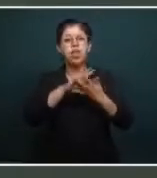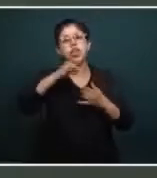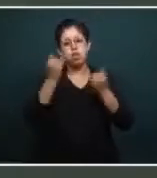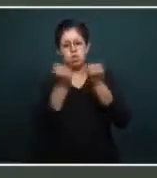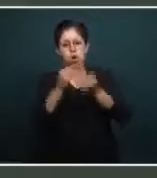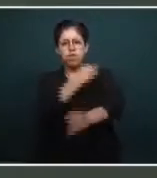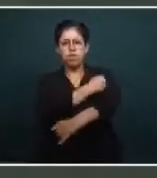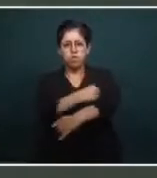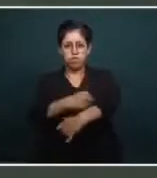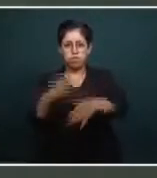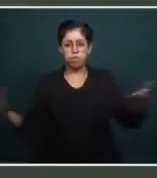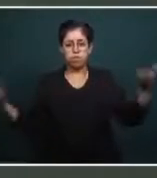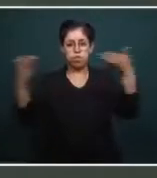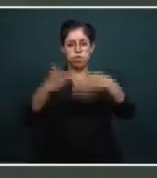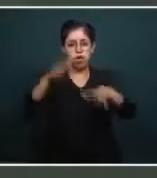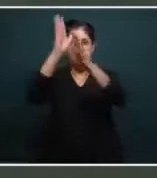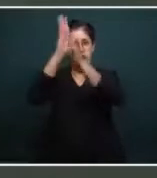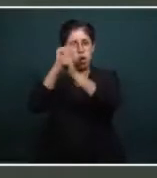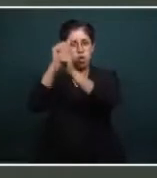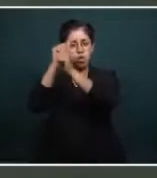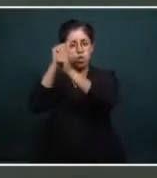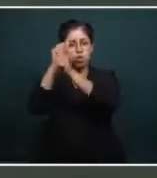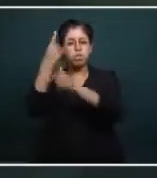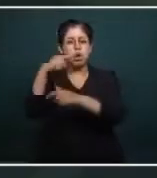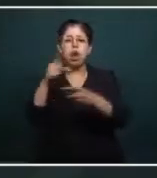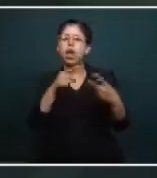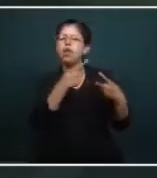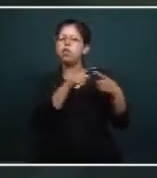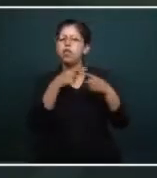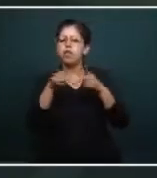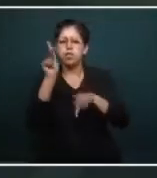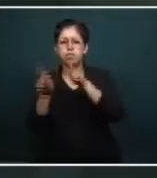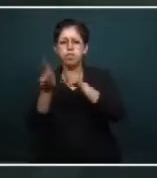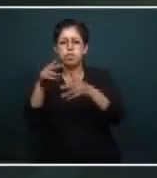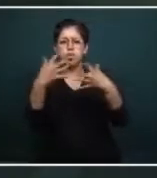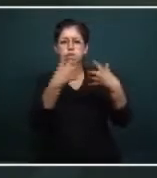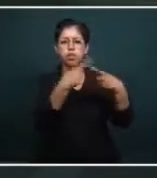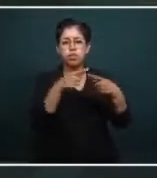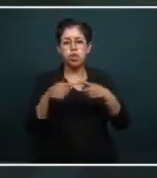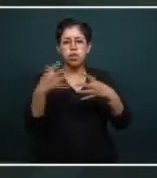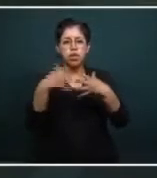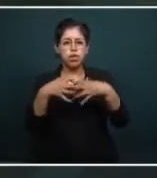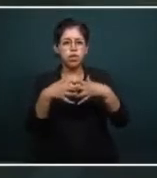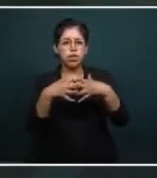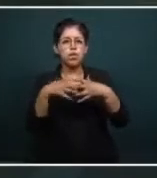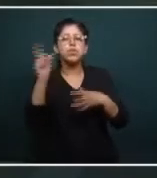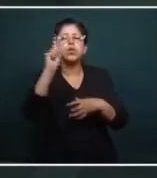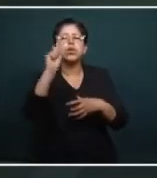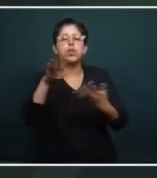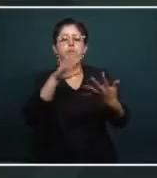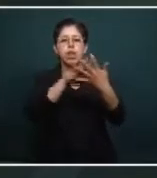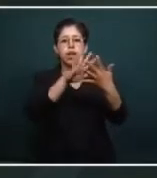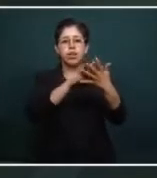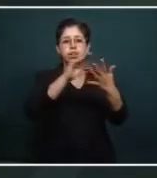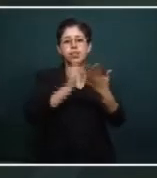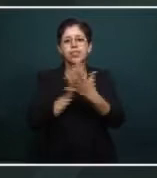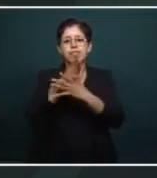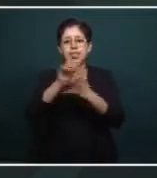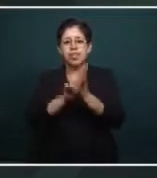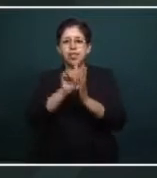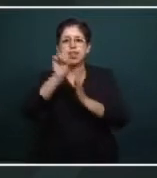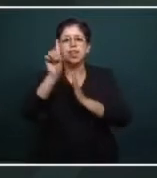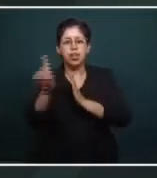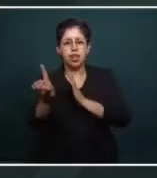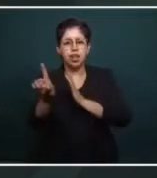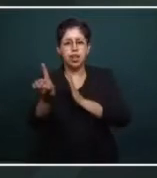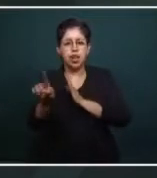hecho convenios con algunos organismos empresariales and so para we want to make facilitar la incorporación facilitate the ya incorporation de of mañana as